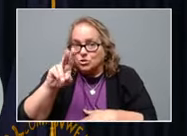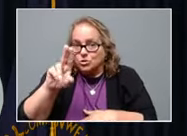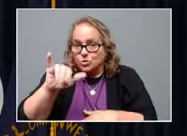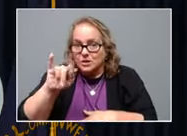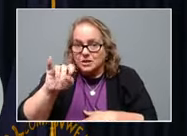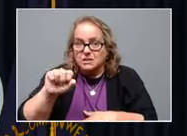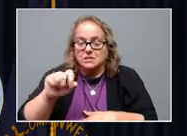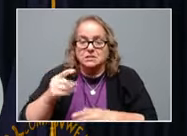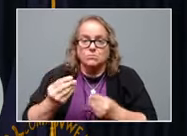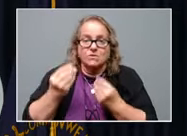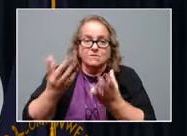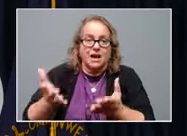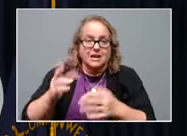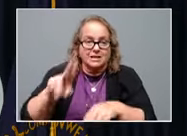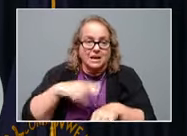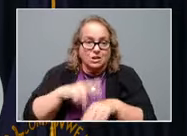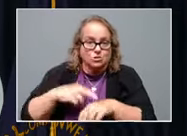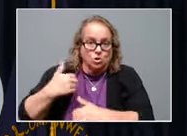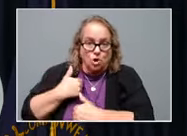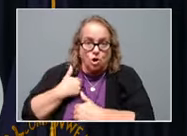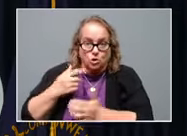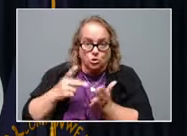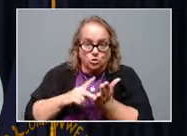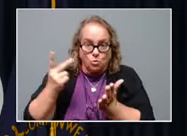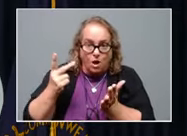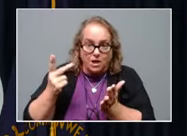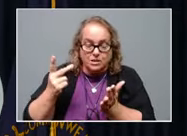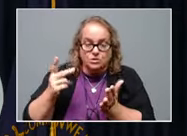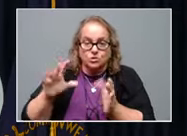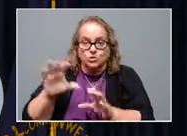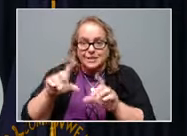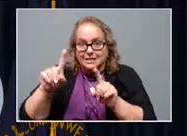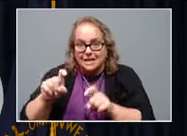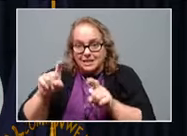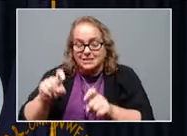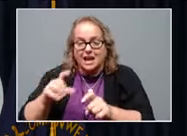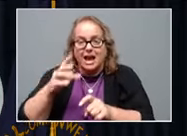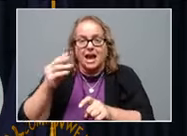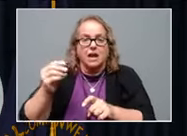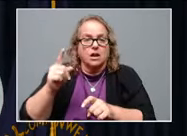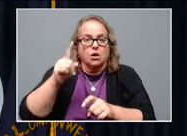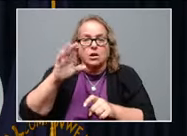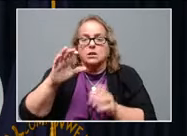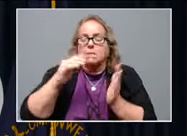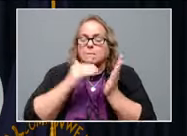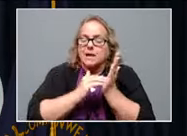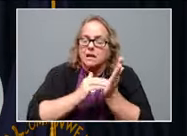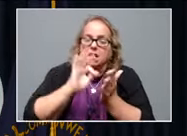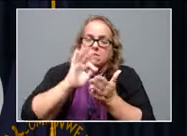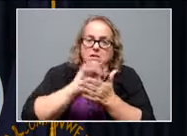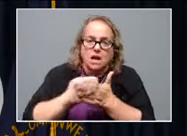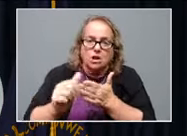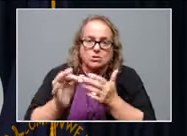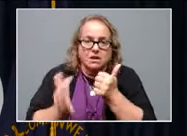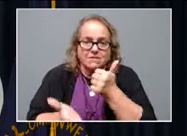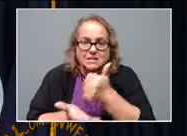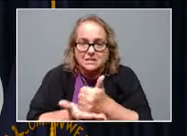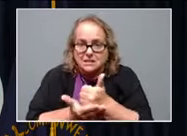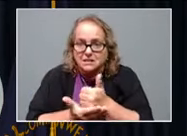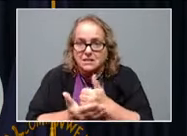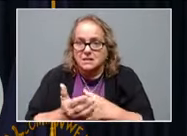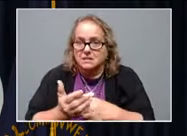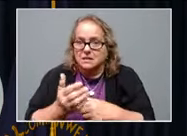the National Guard twice, doing testing, and the rest, hundreds of millions of dollars of assistance and or